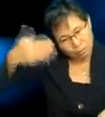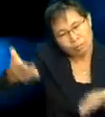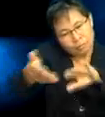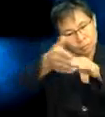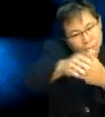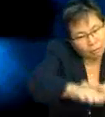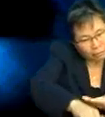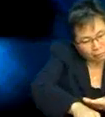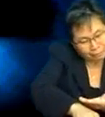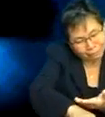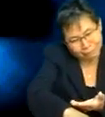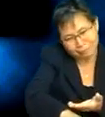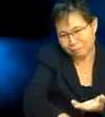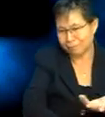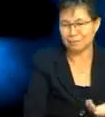die.